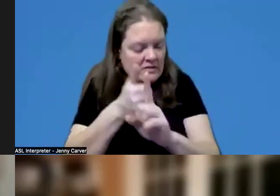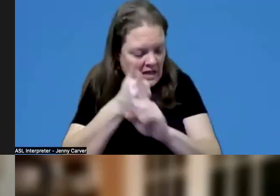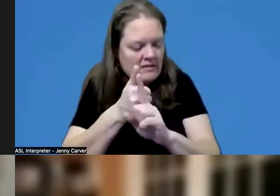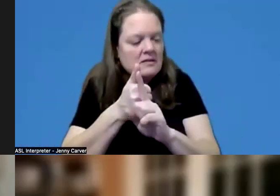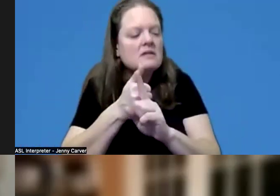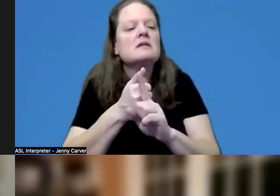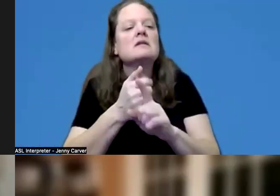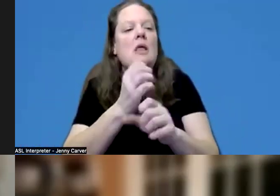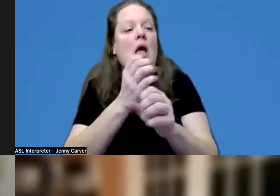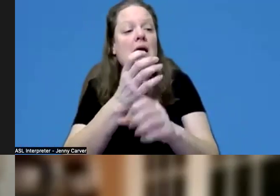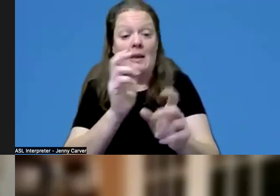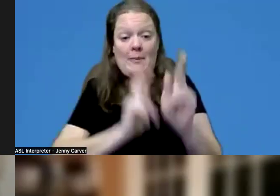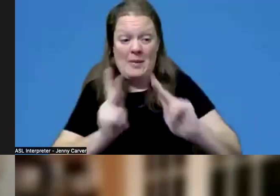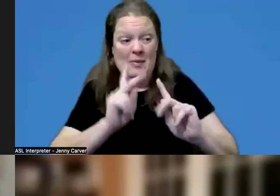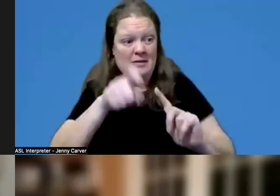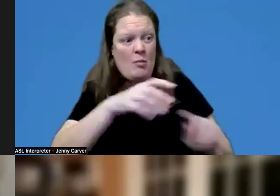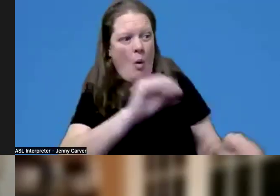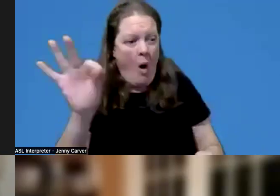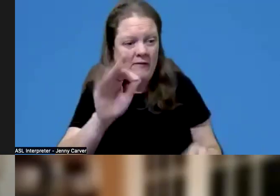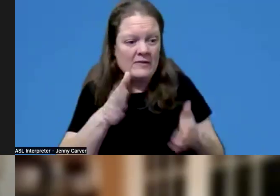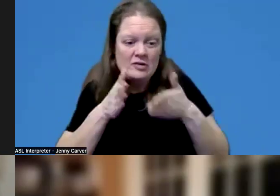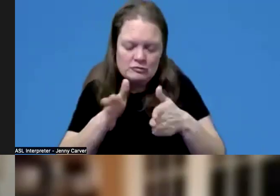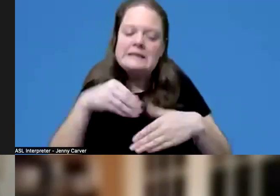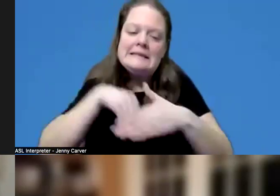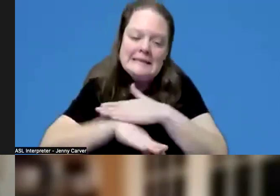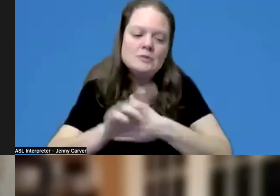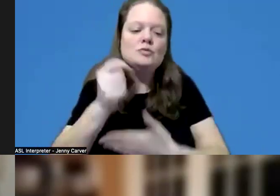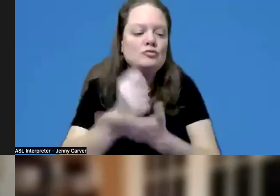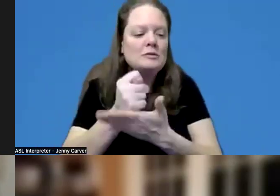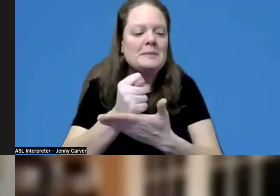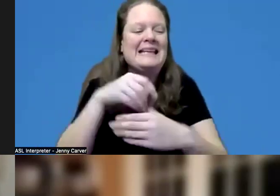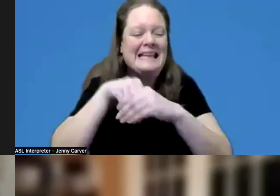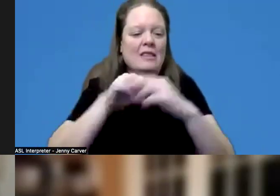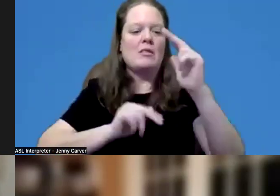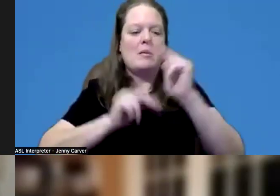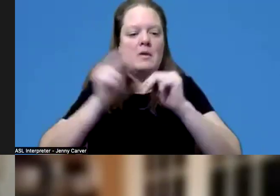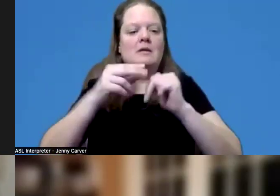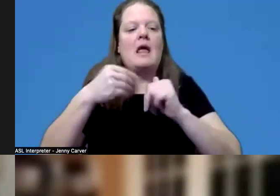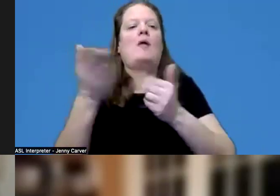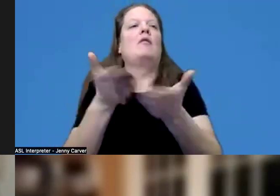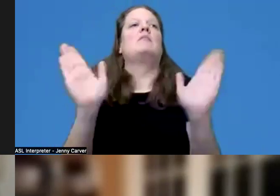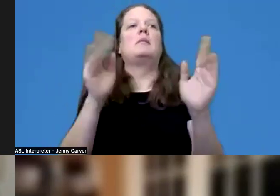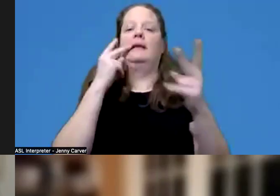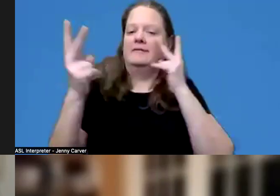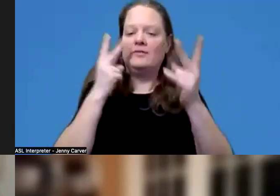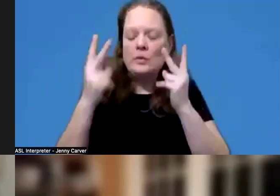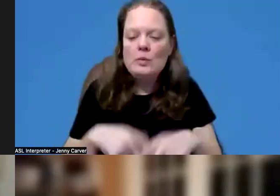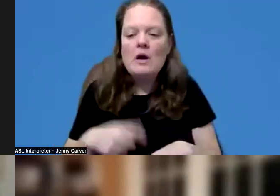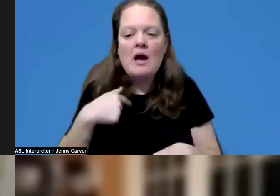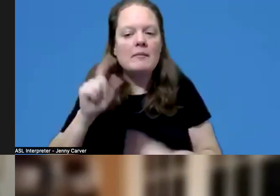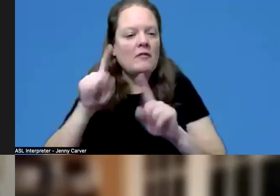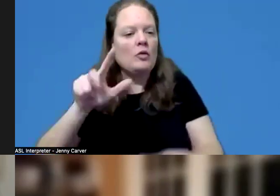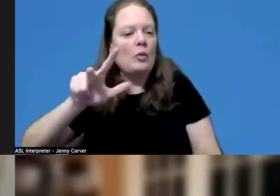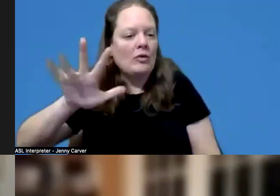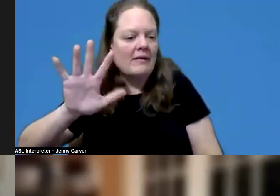people that need to be off of the street into treatment into a building and out of the public site. I've been to 35K a